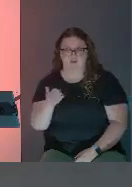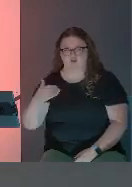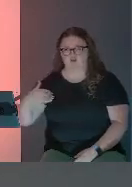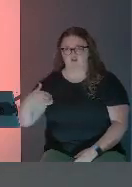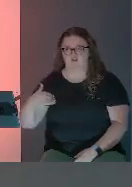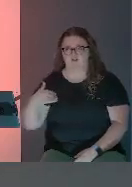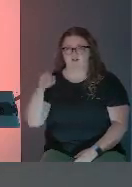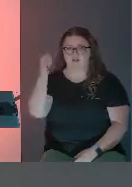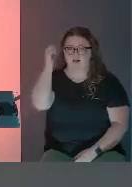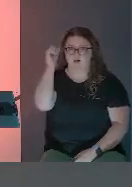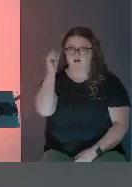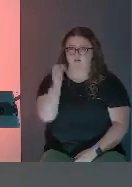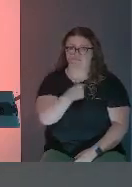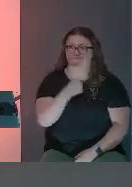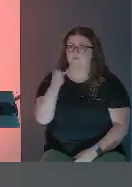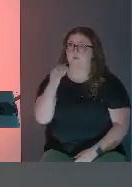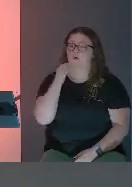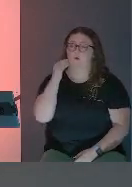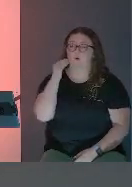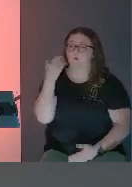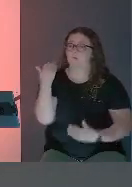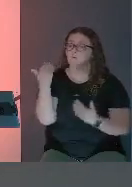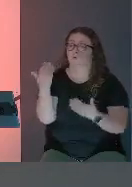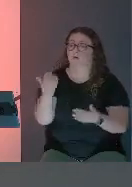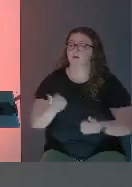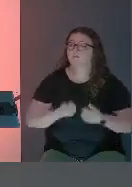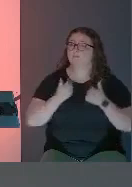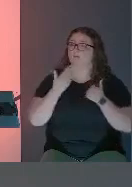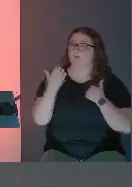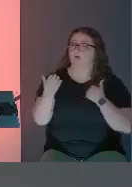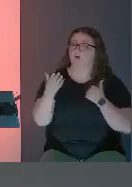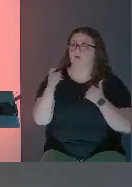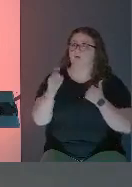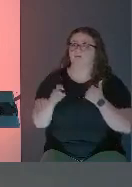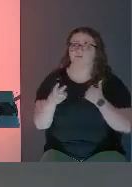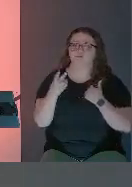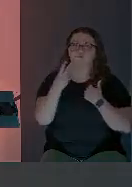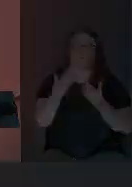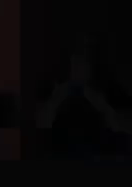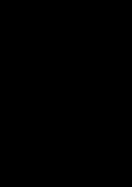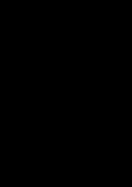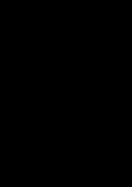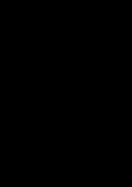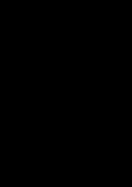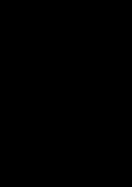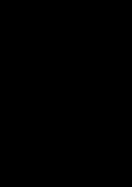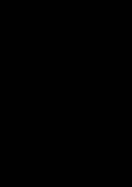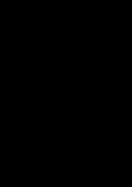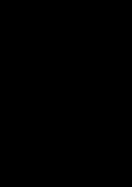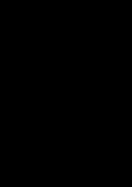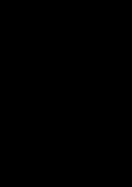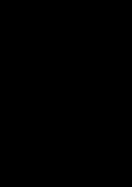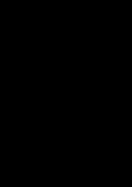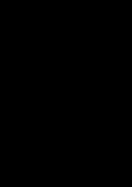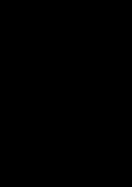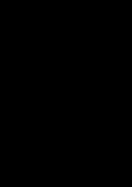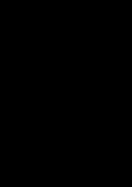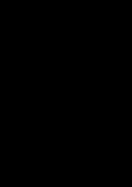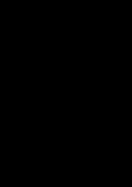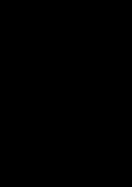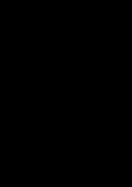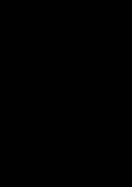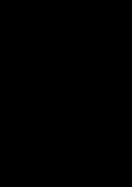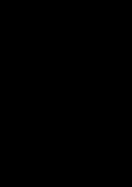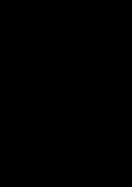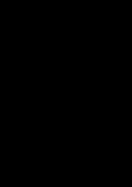this home. I've given you this place to live, Adam. And I need you to do two things. I need you to dress it. I need you to be a provider. I need